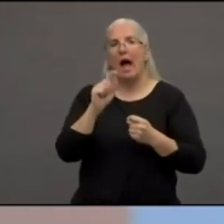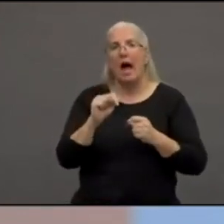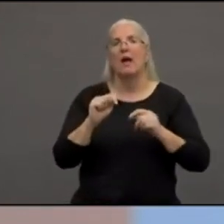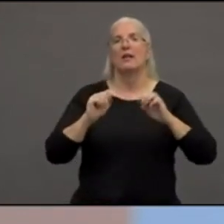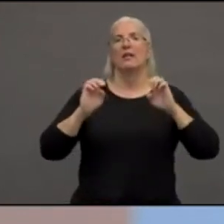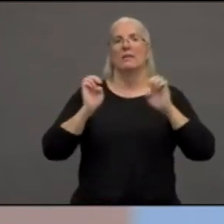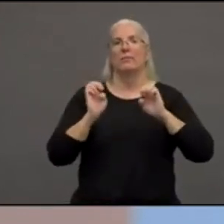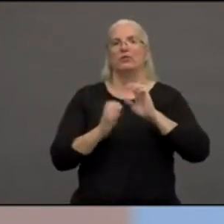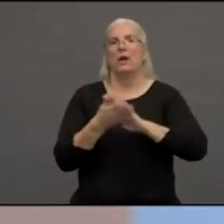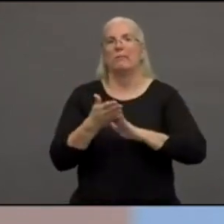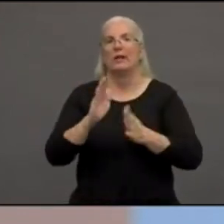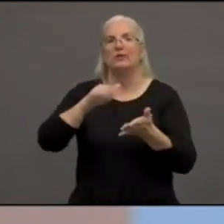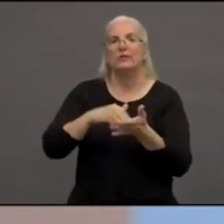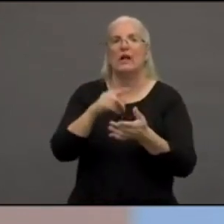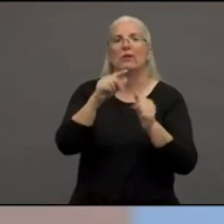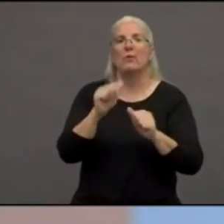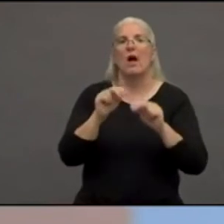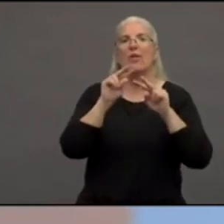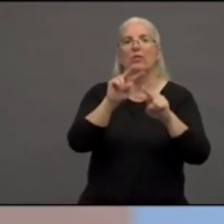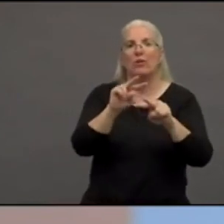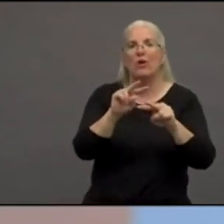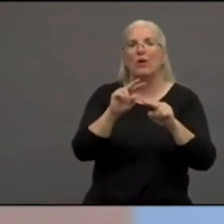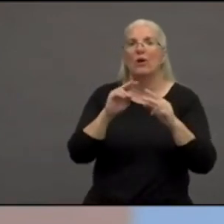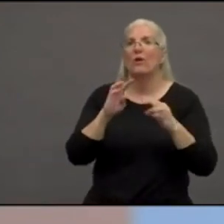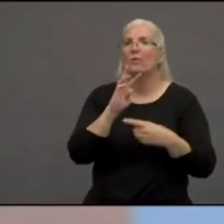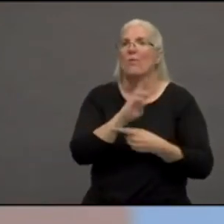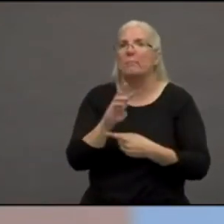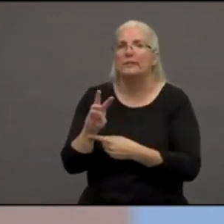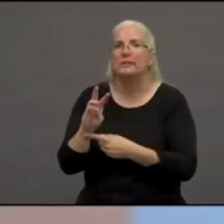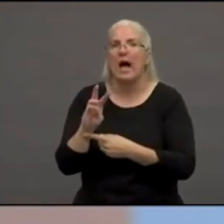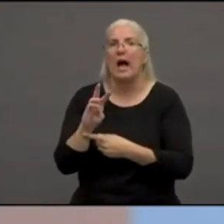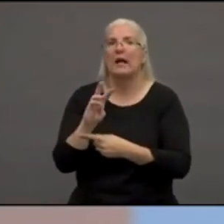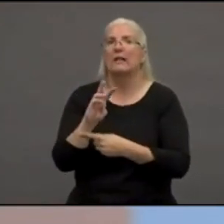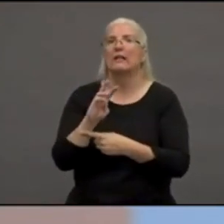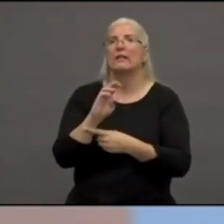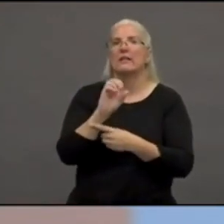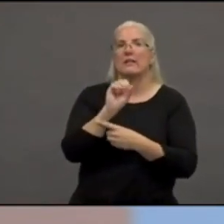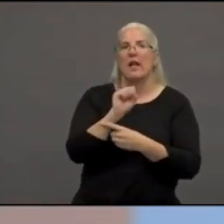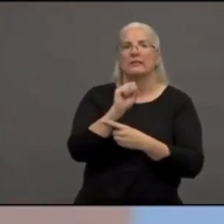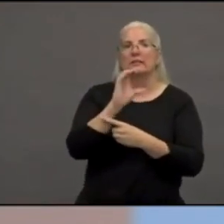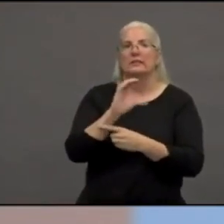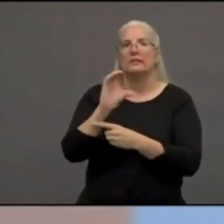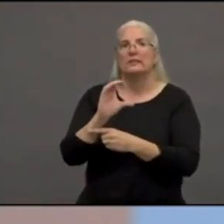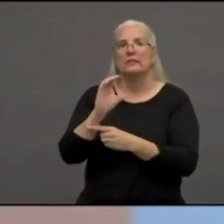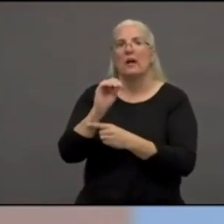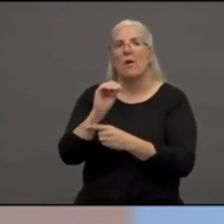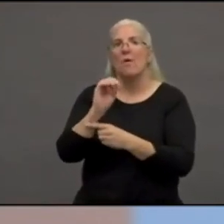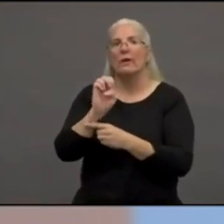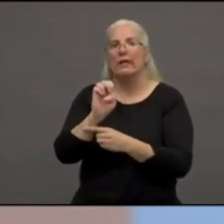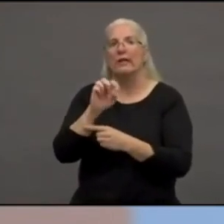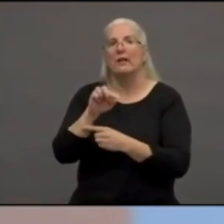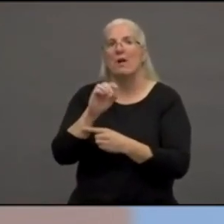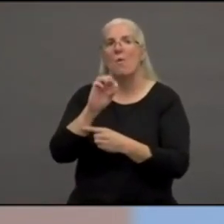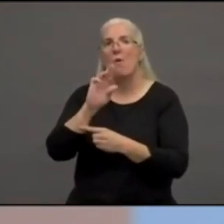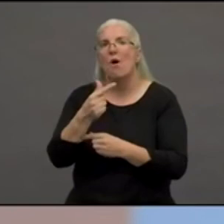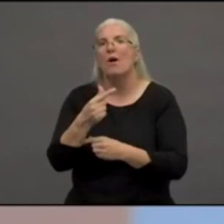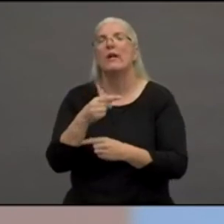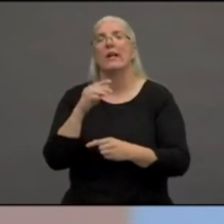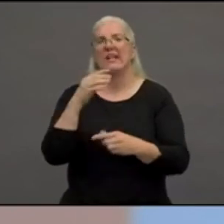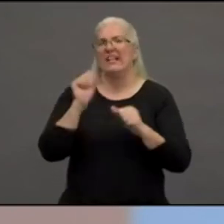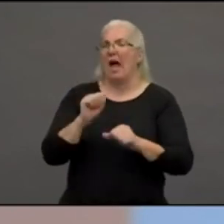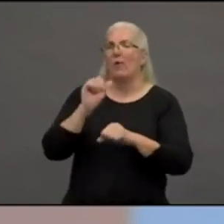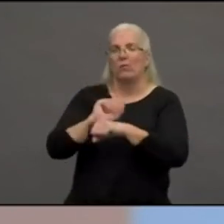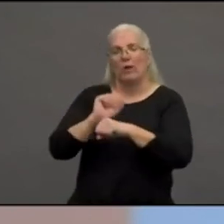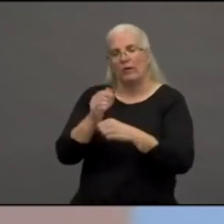and there's a portal where you can link your question and concern. We'll be working directly with the school to resolve the issue